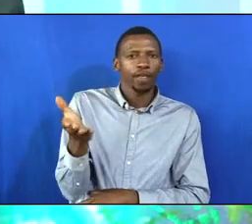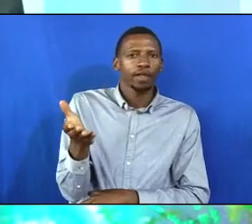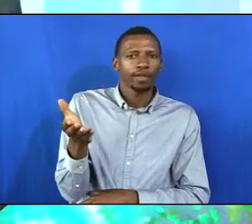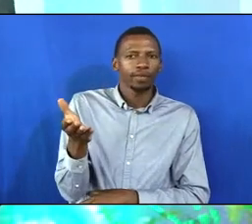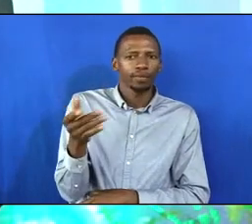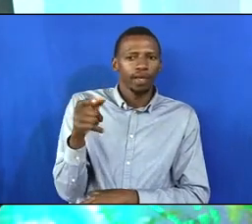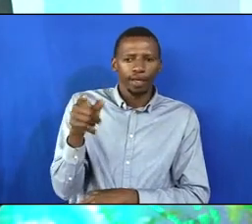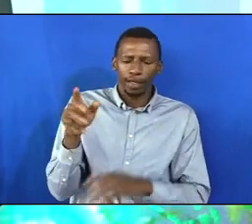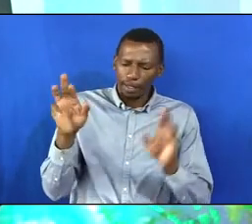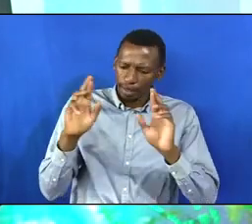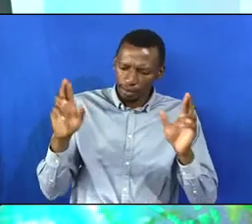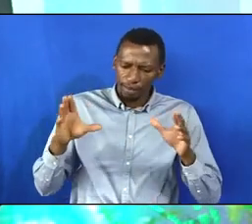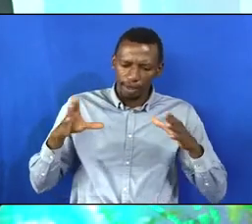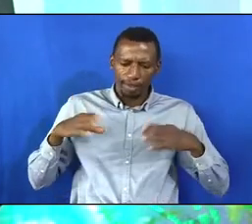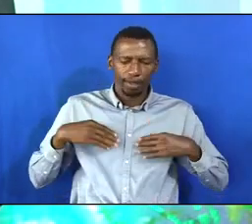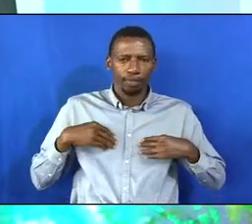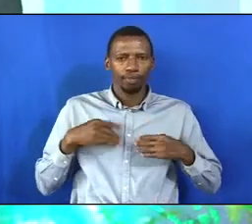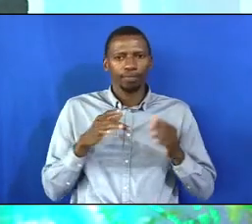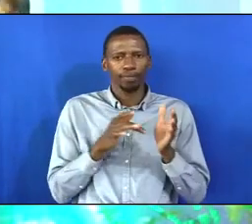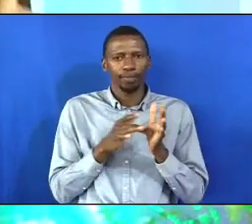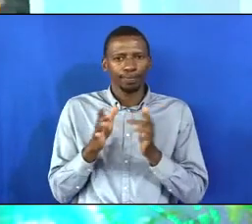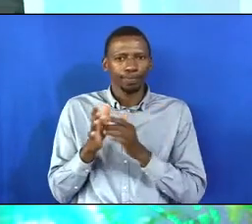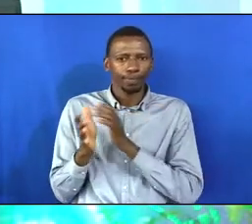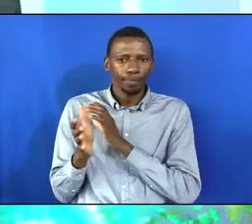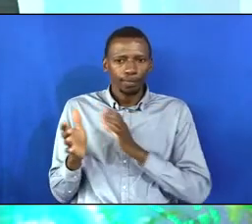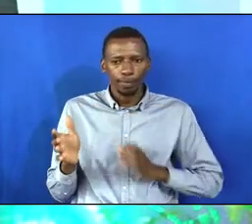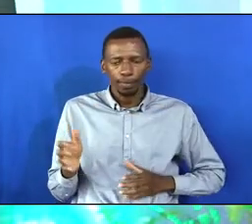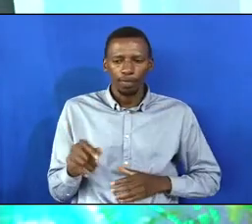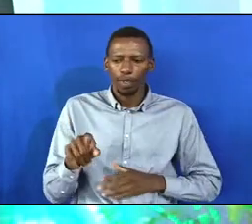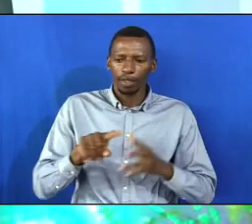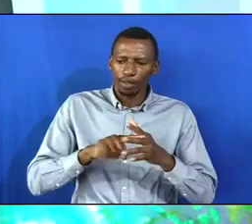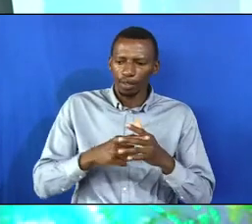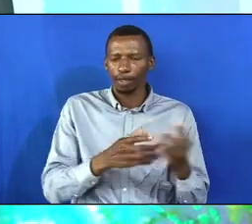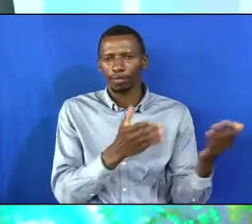for Christ. He started bathing.